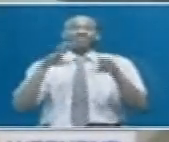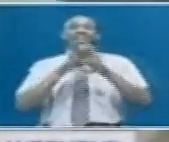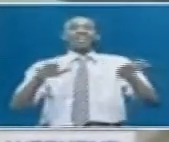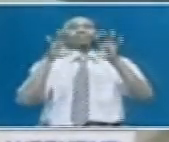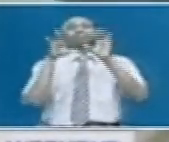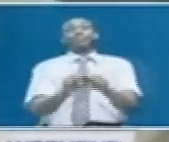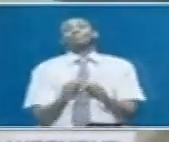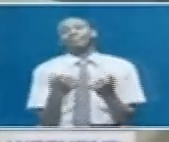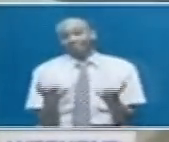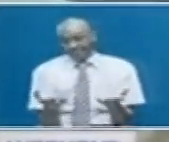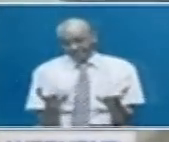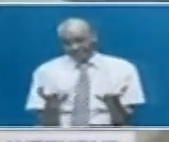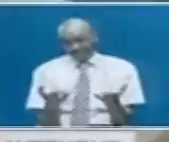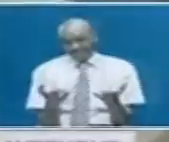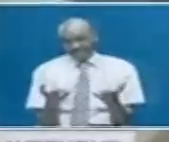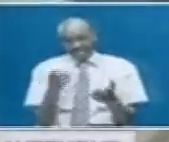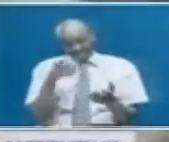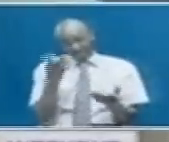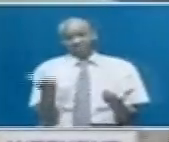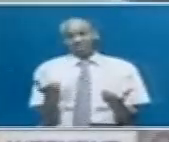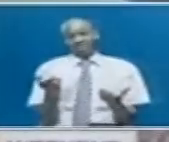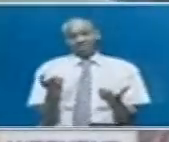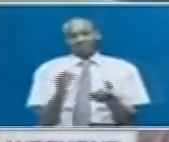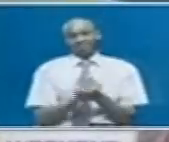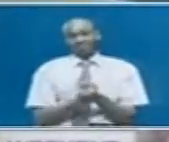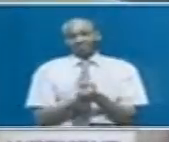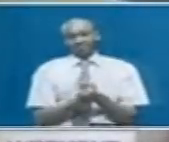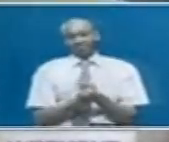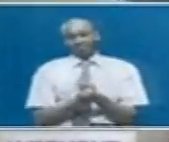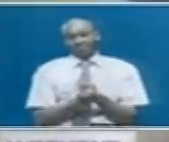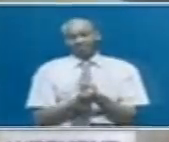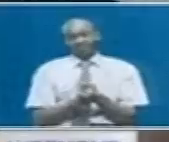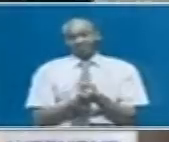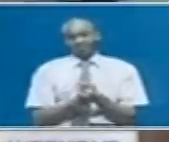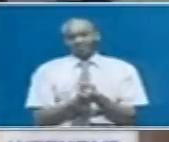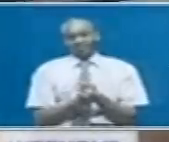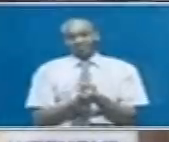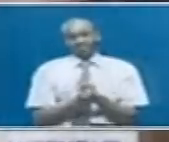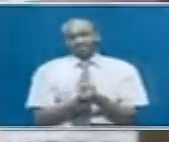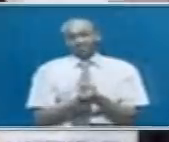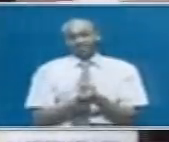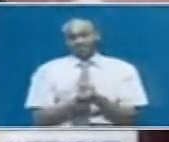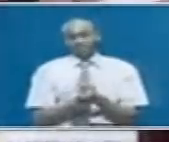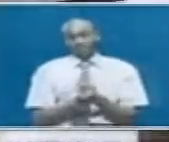land dispute. They want to get rid of this mama so that they can get a land.